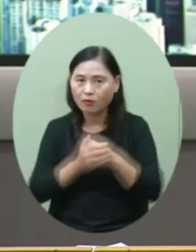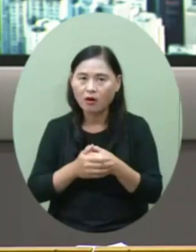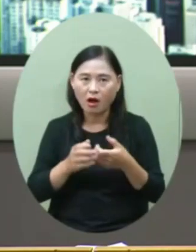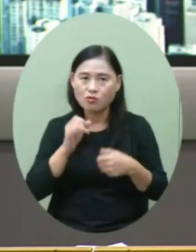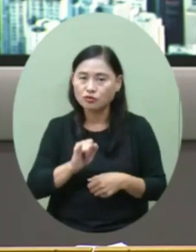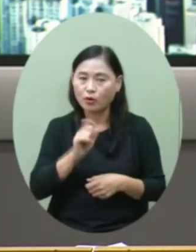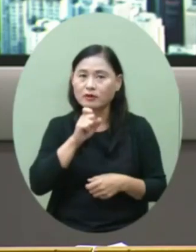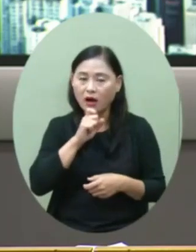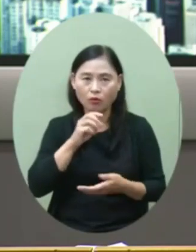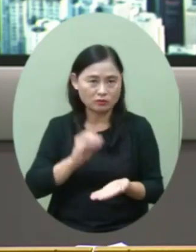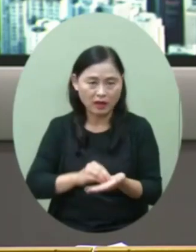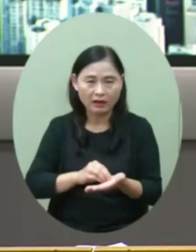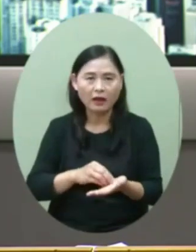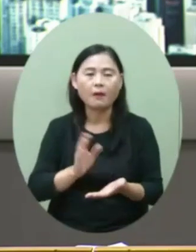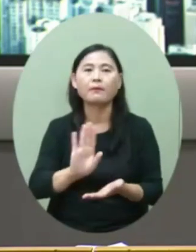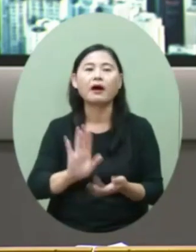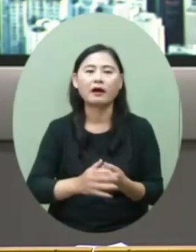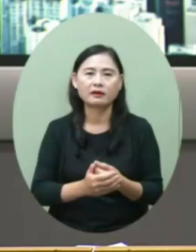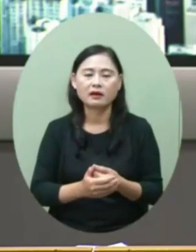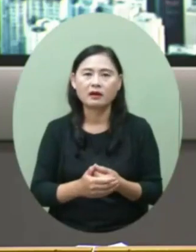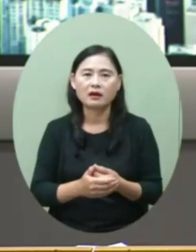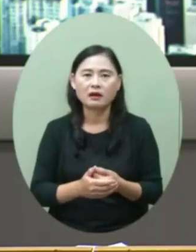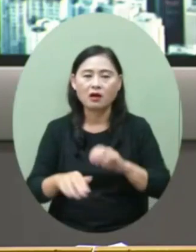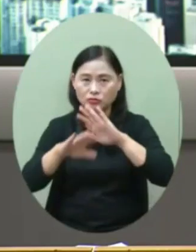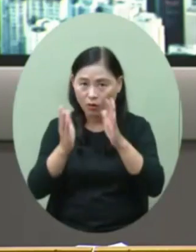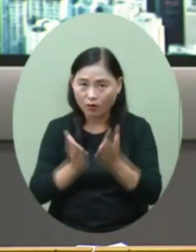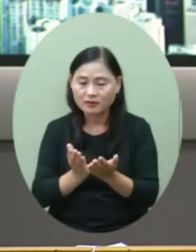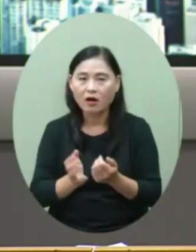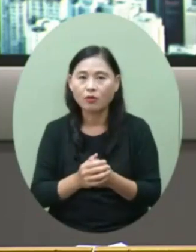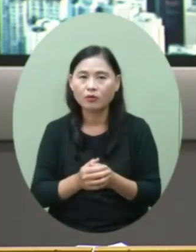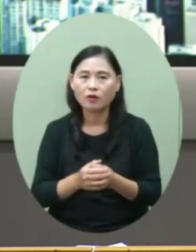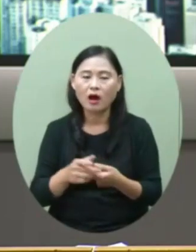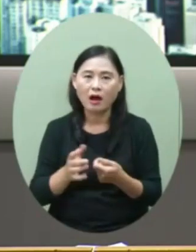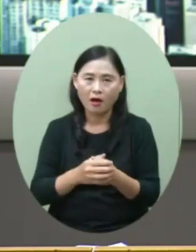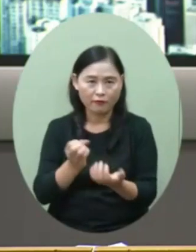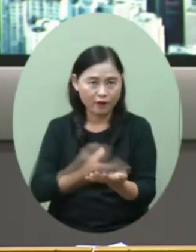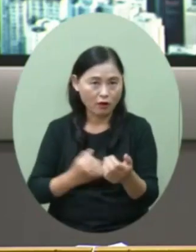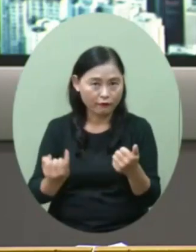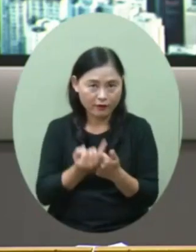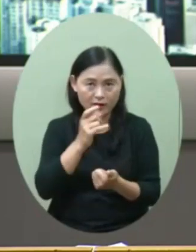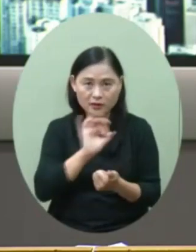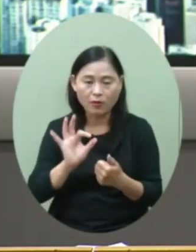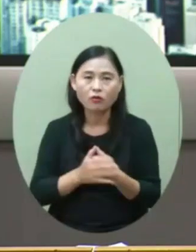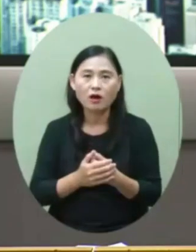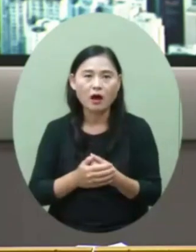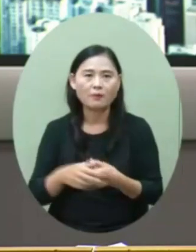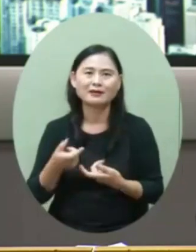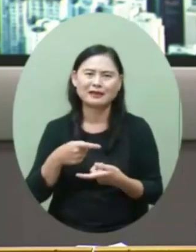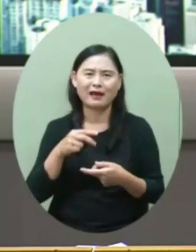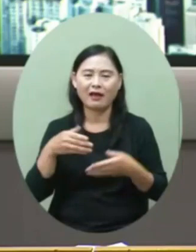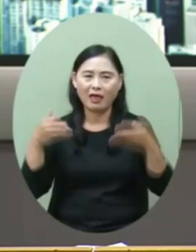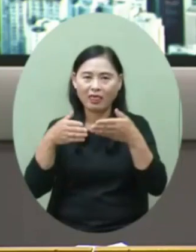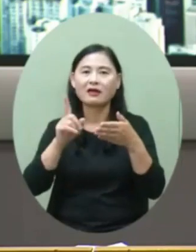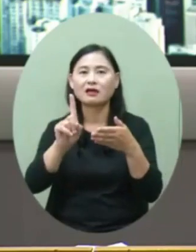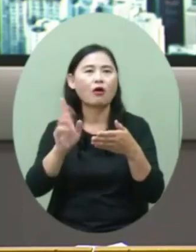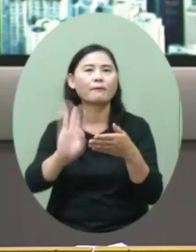Well, we can't just decide whether a person is committing an offense or not just based on